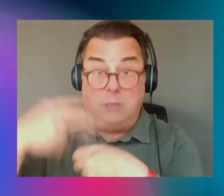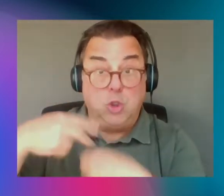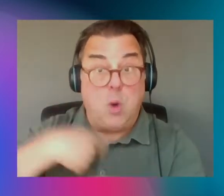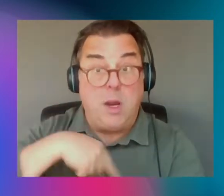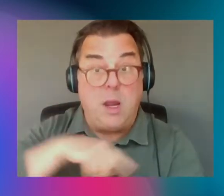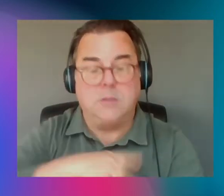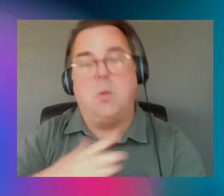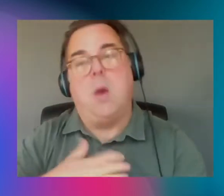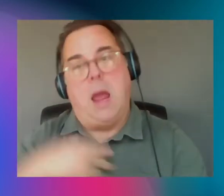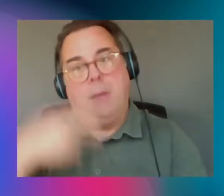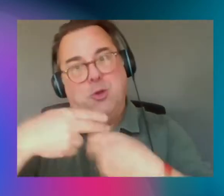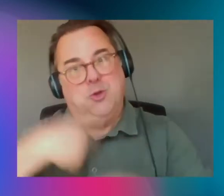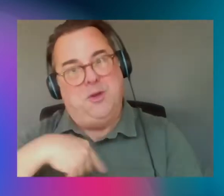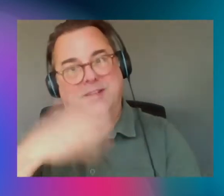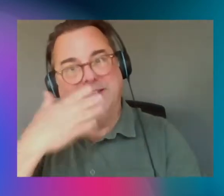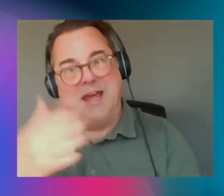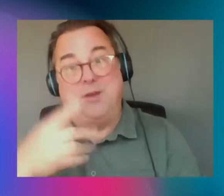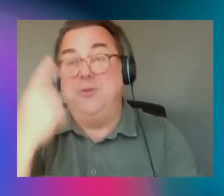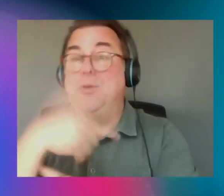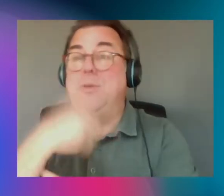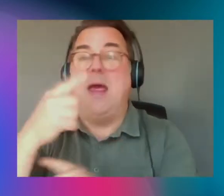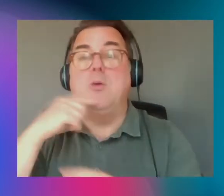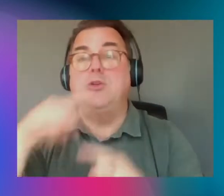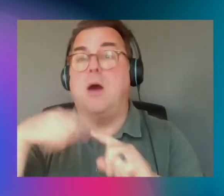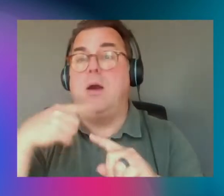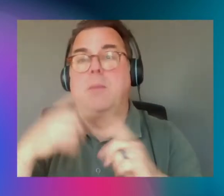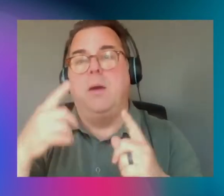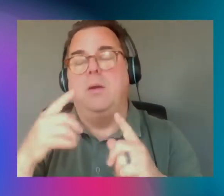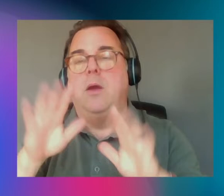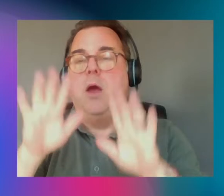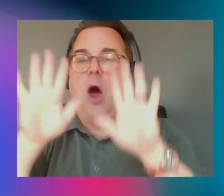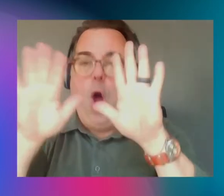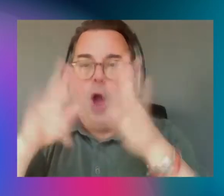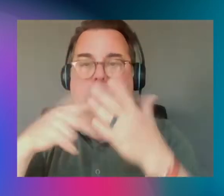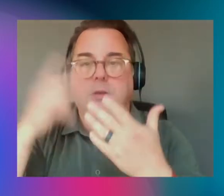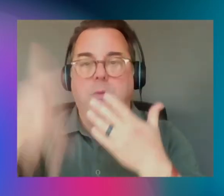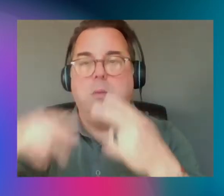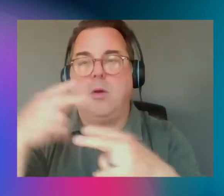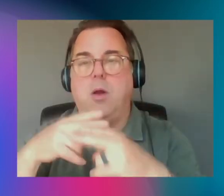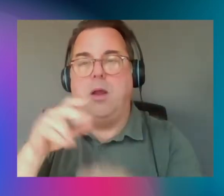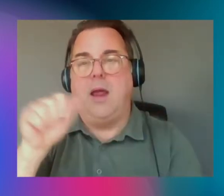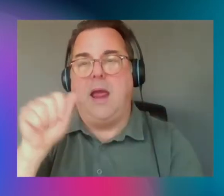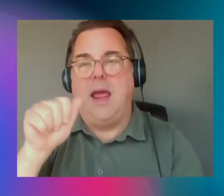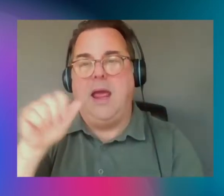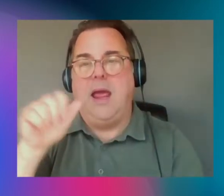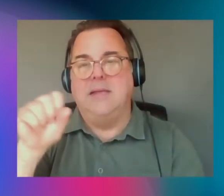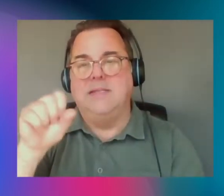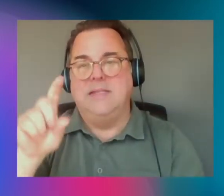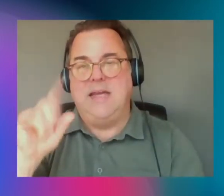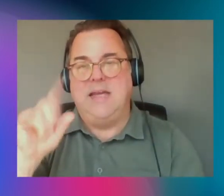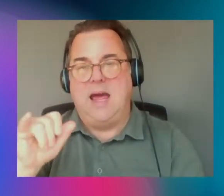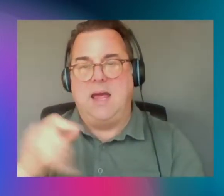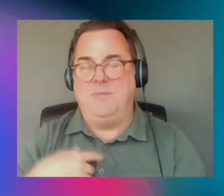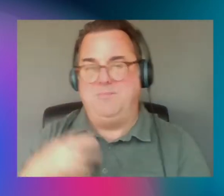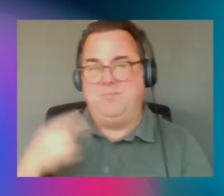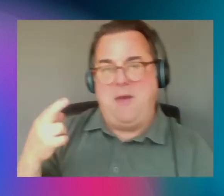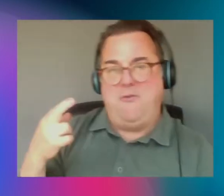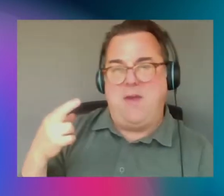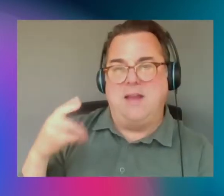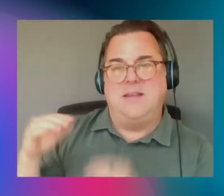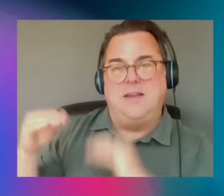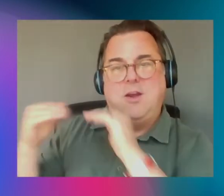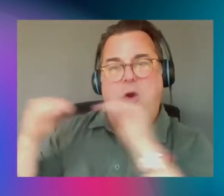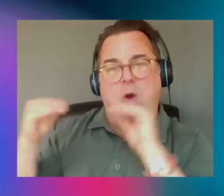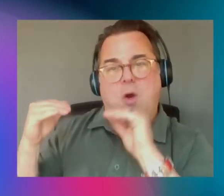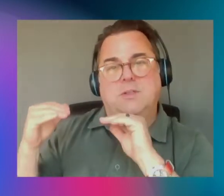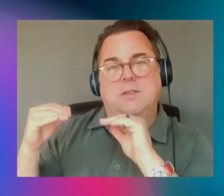you're here. Today, we're going to be talking about an awesome program called ASDI with my good friend and co-host, Suman.